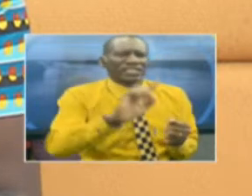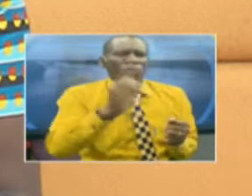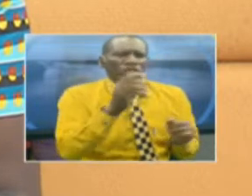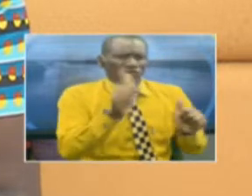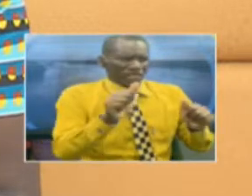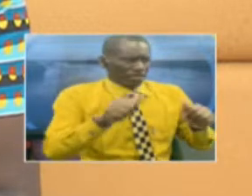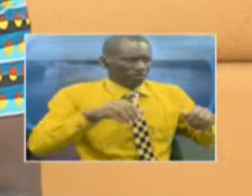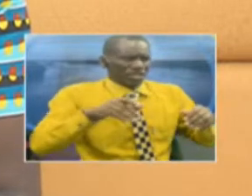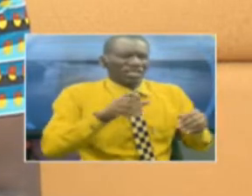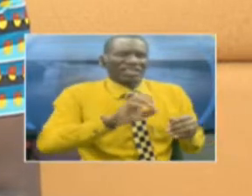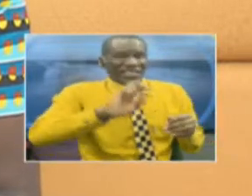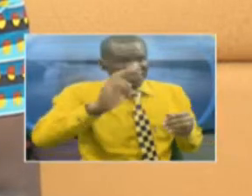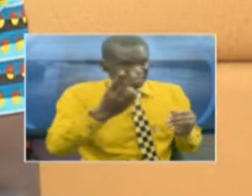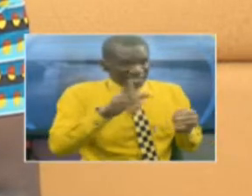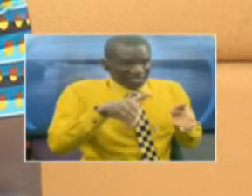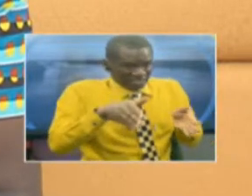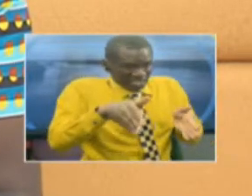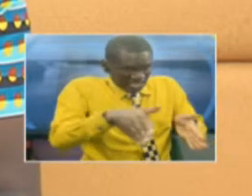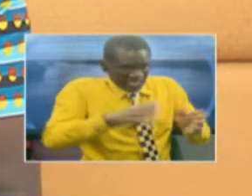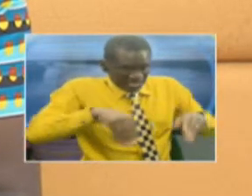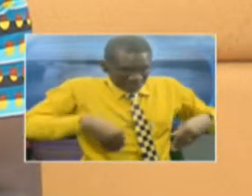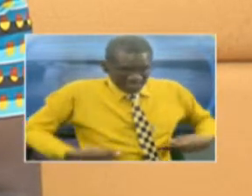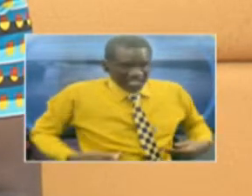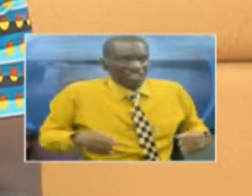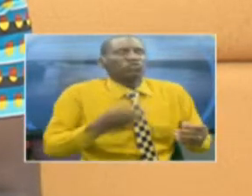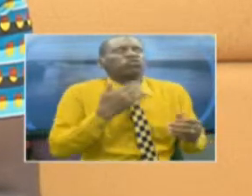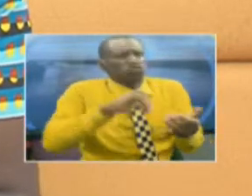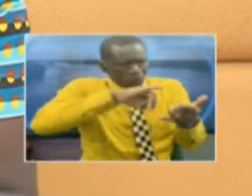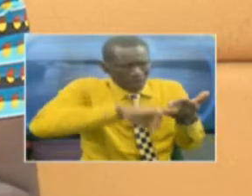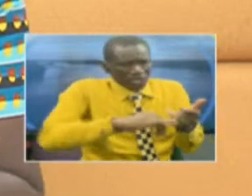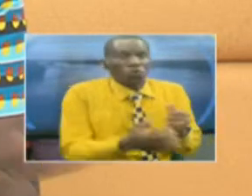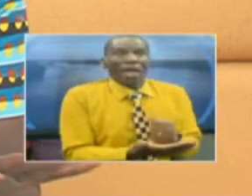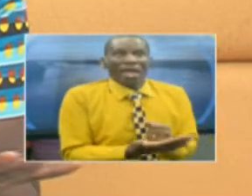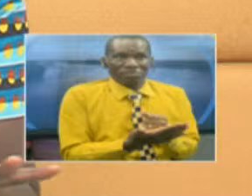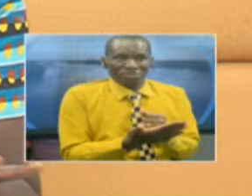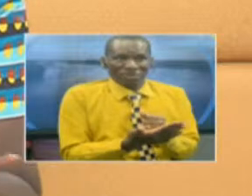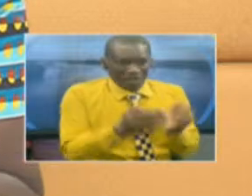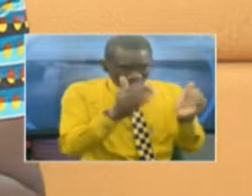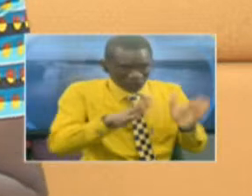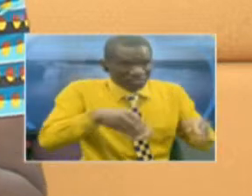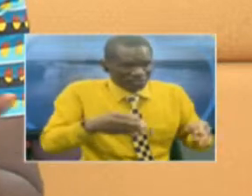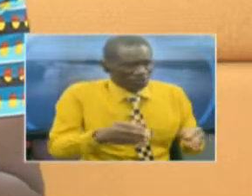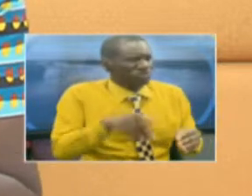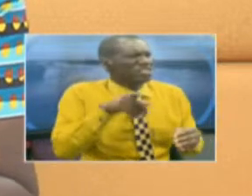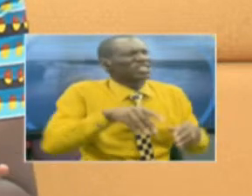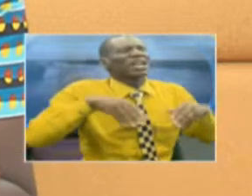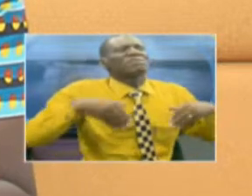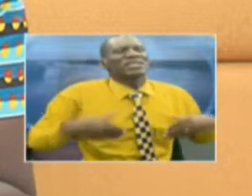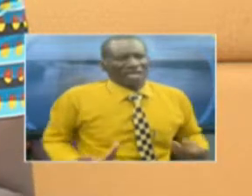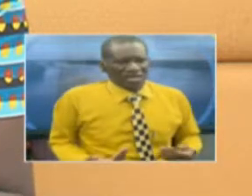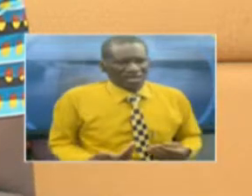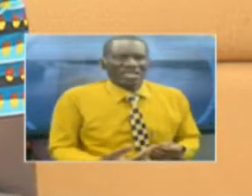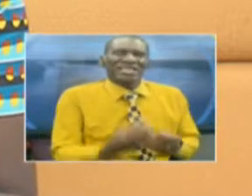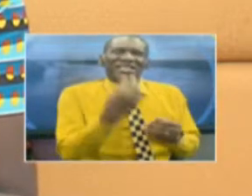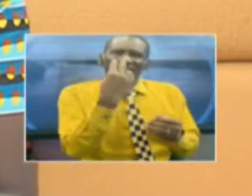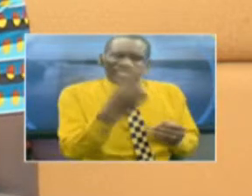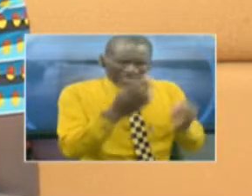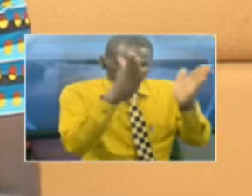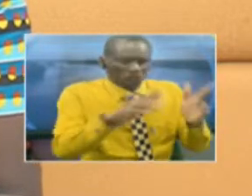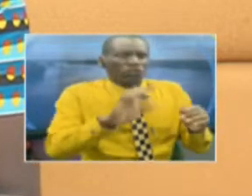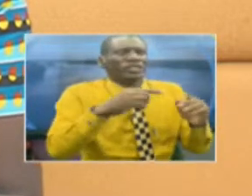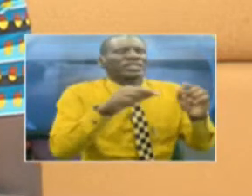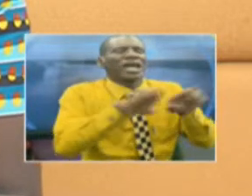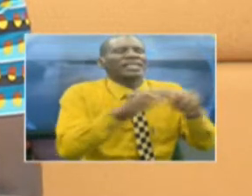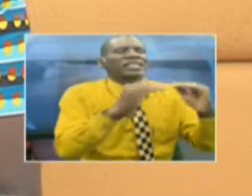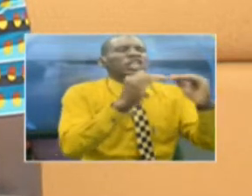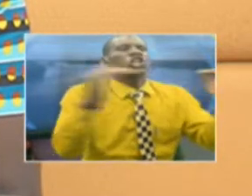and become very difficult in the marriage. But if the reason was the first one where you see them as equal partners, irrespective